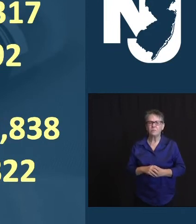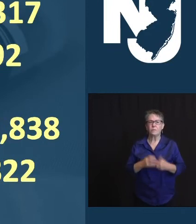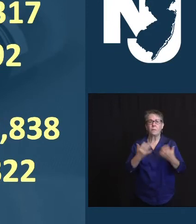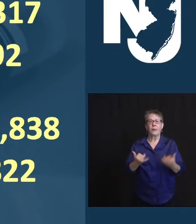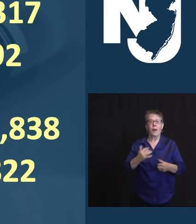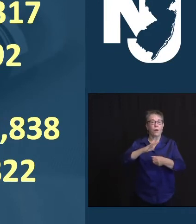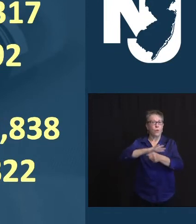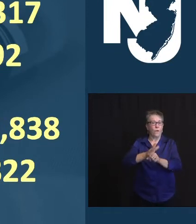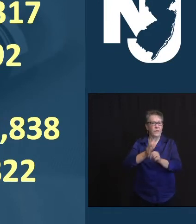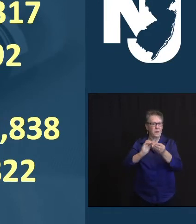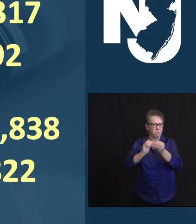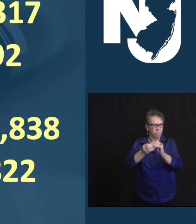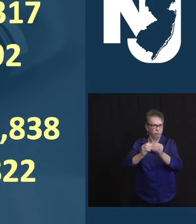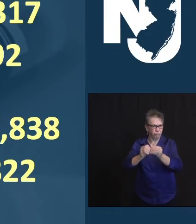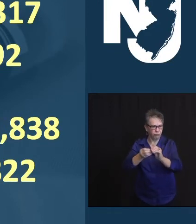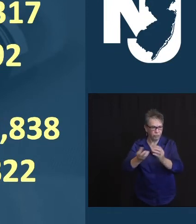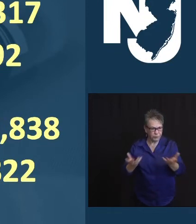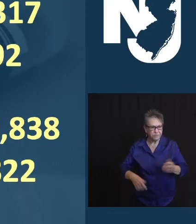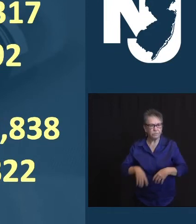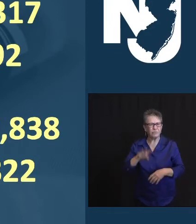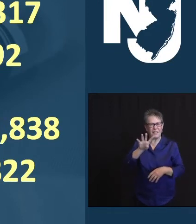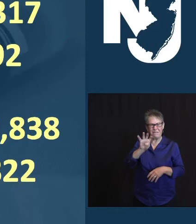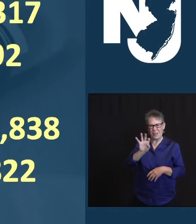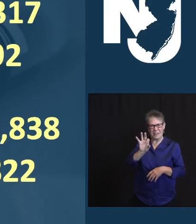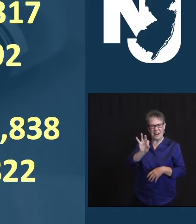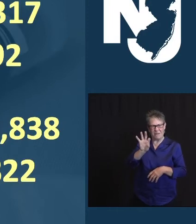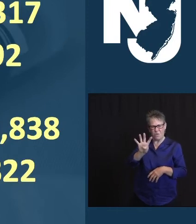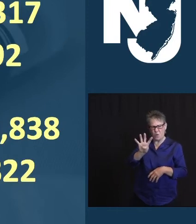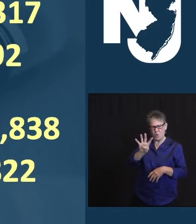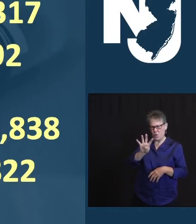bringing the total since March 4th cumulatively to